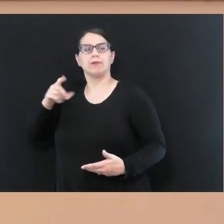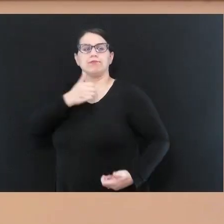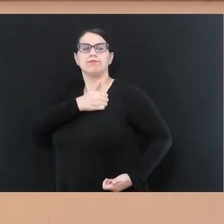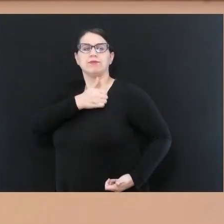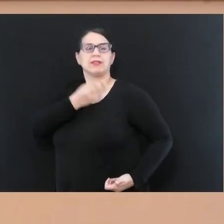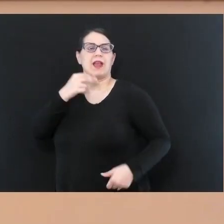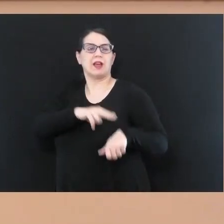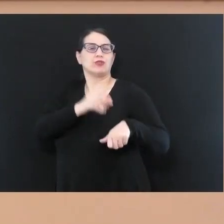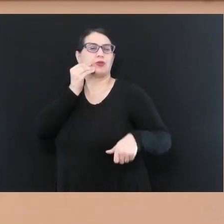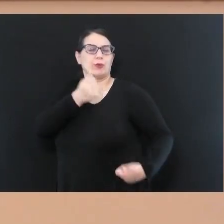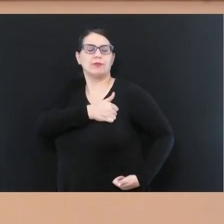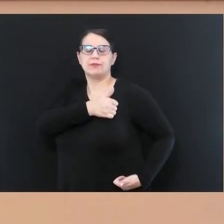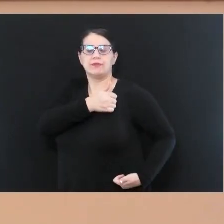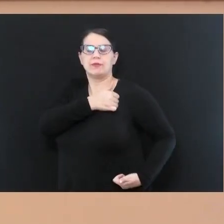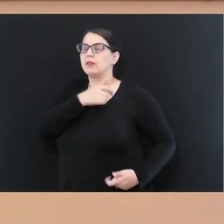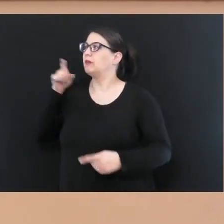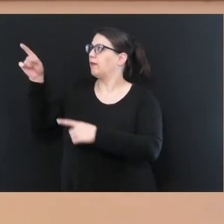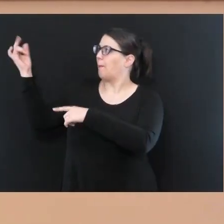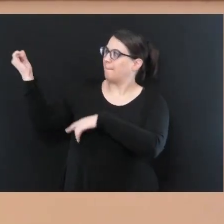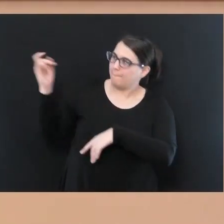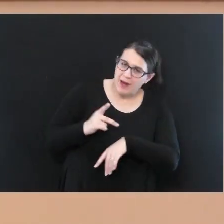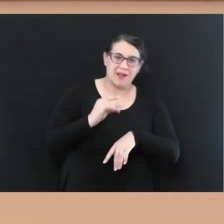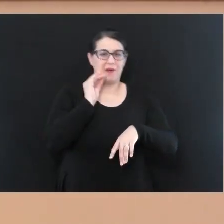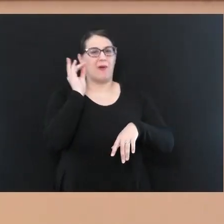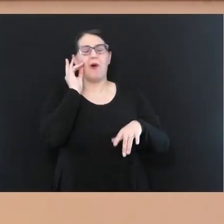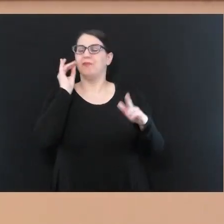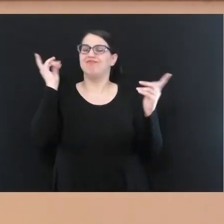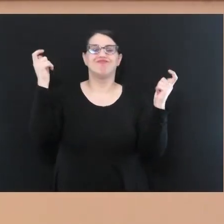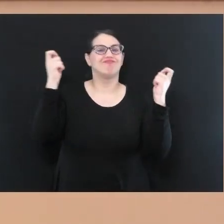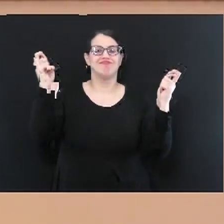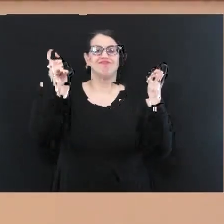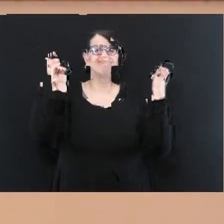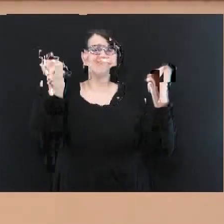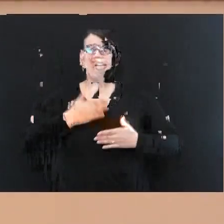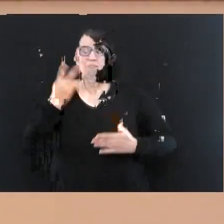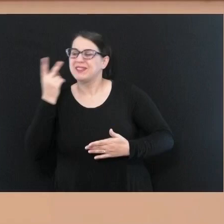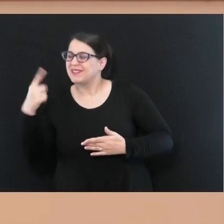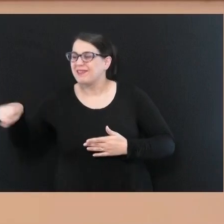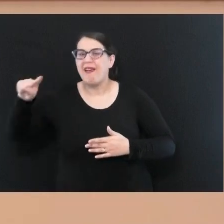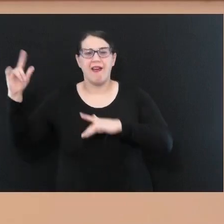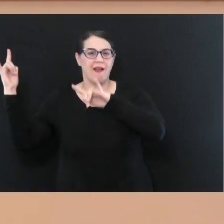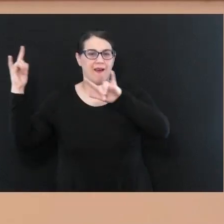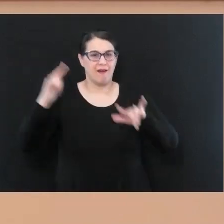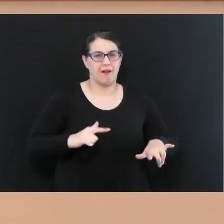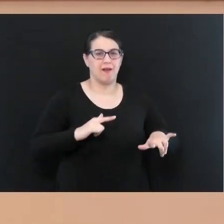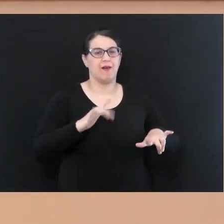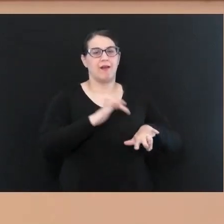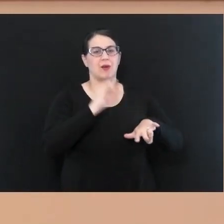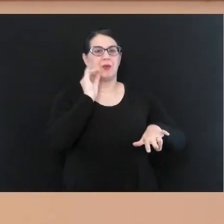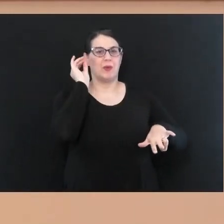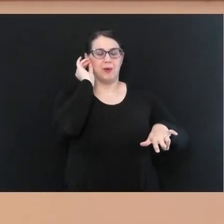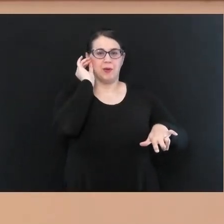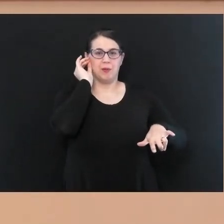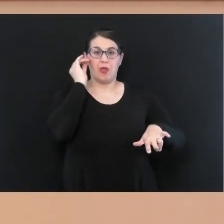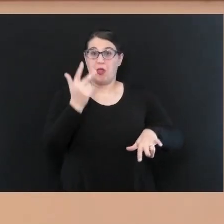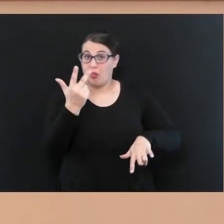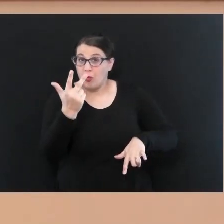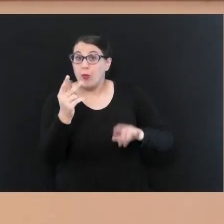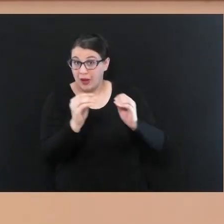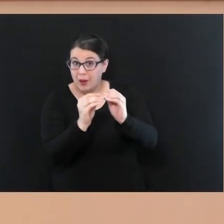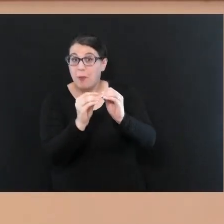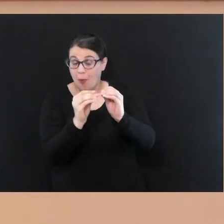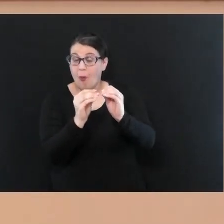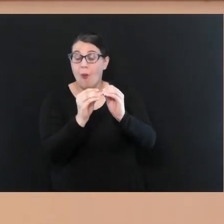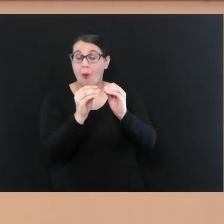with their families. We have 3 remaining members of the organization who will be in this week, and that will close out that